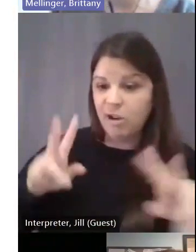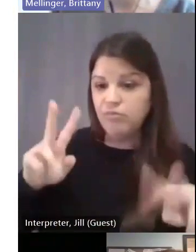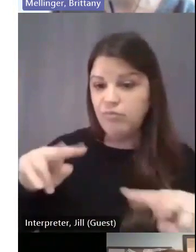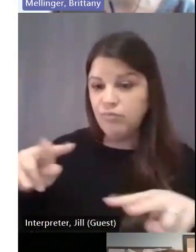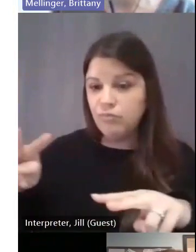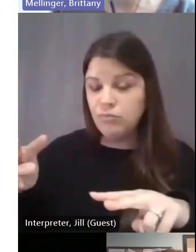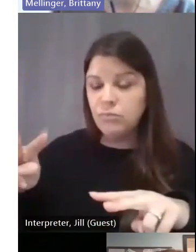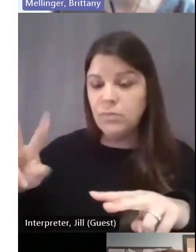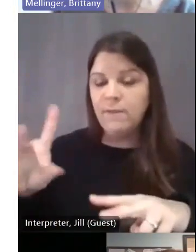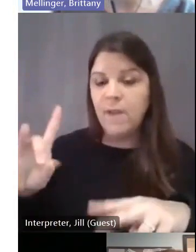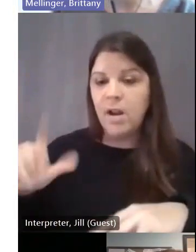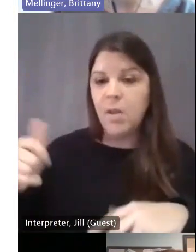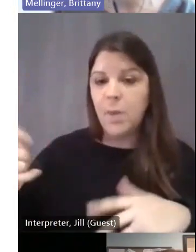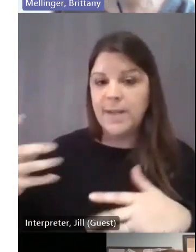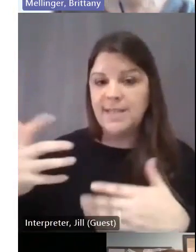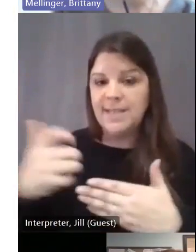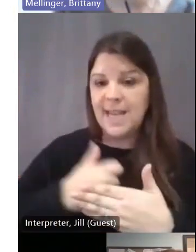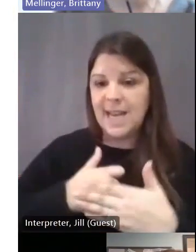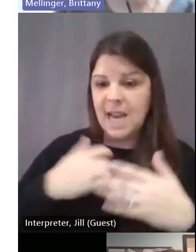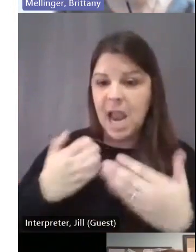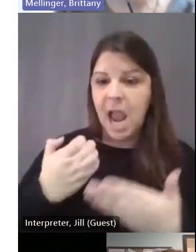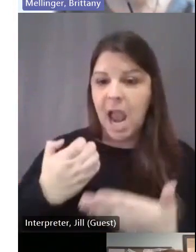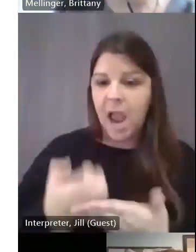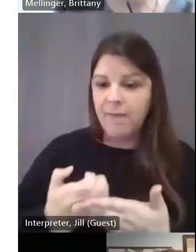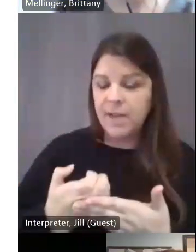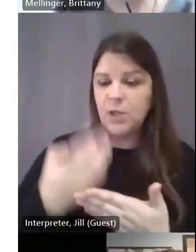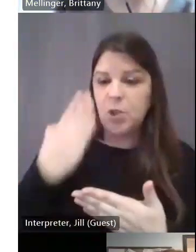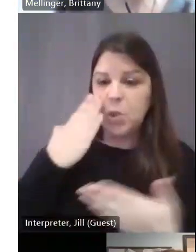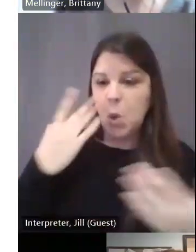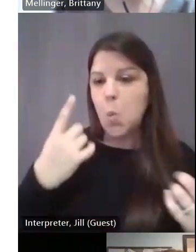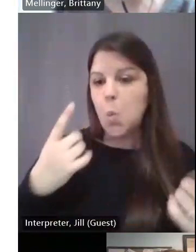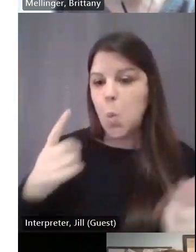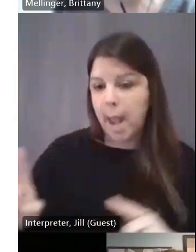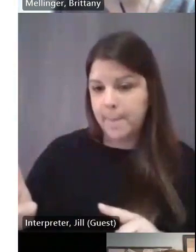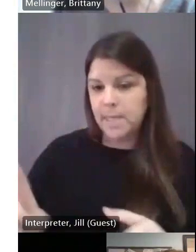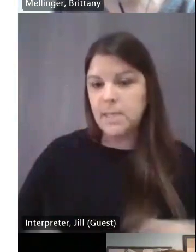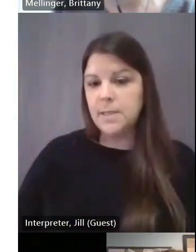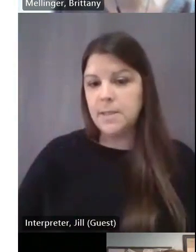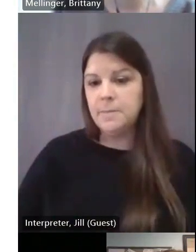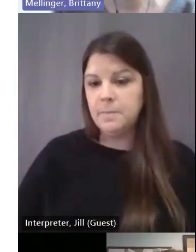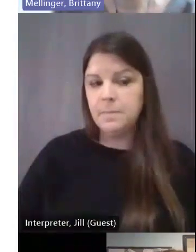finding other ways of obtaining evidence about what happened.